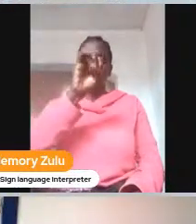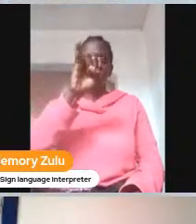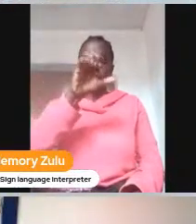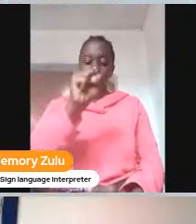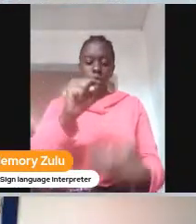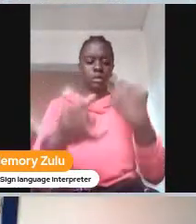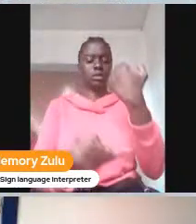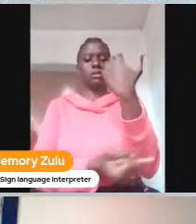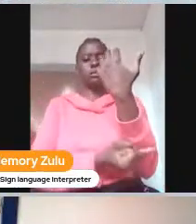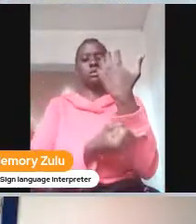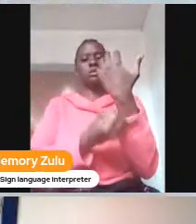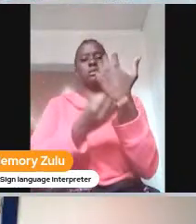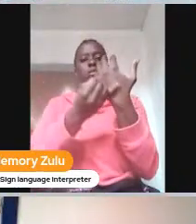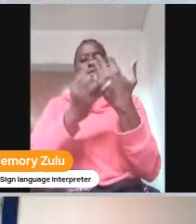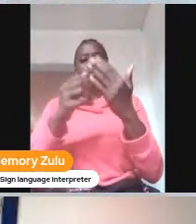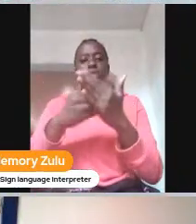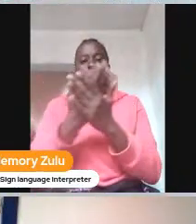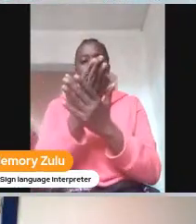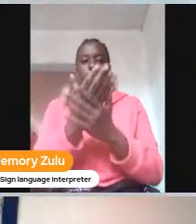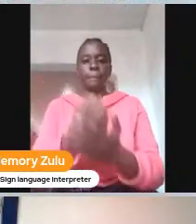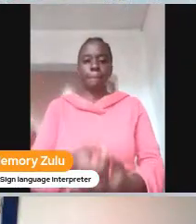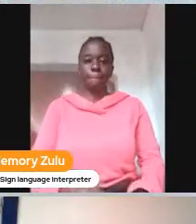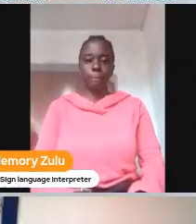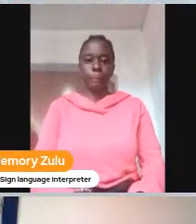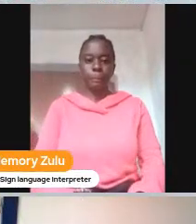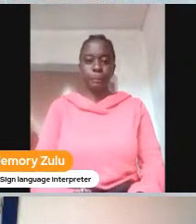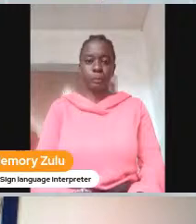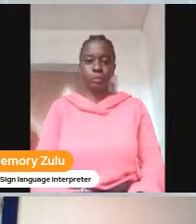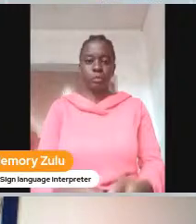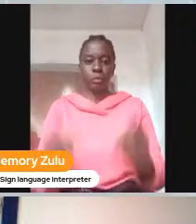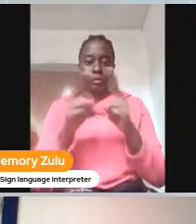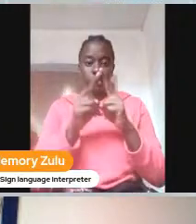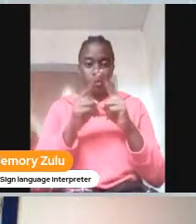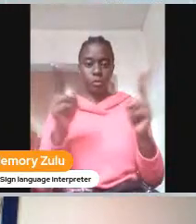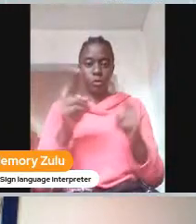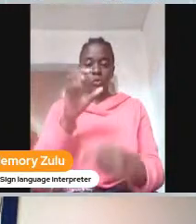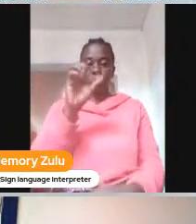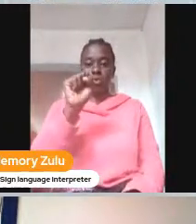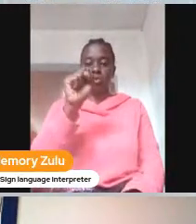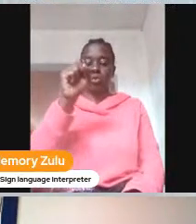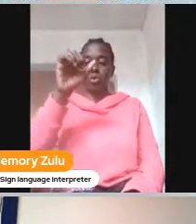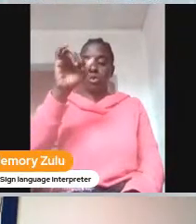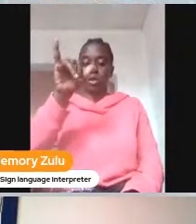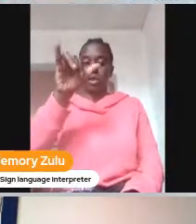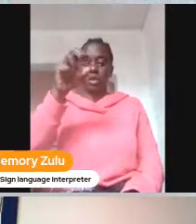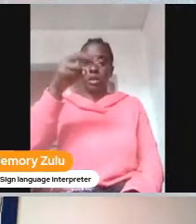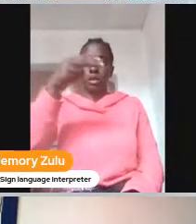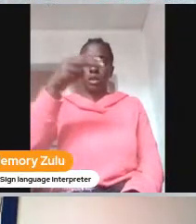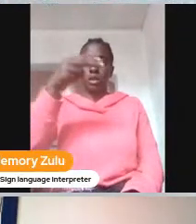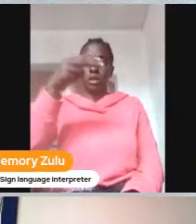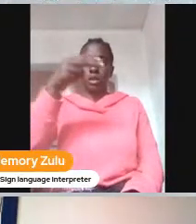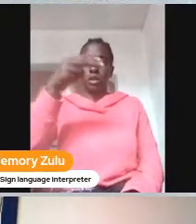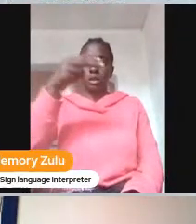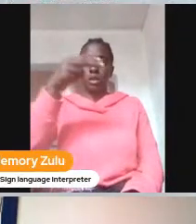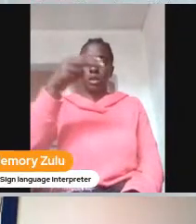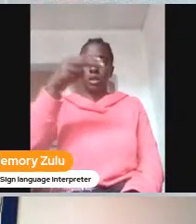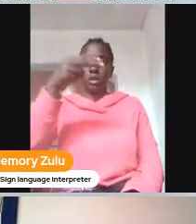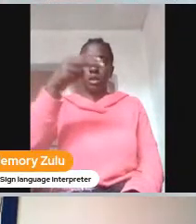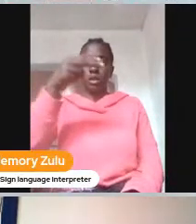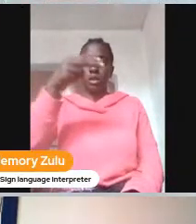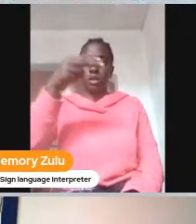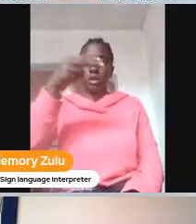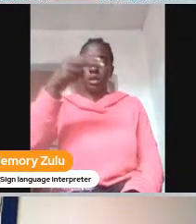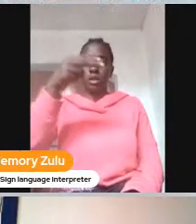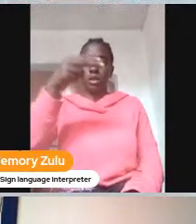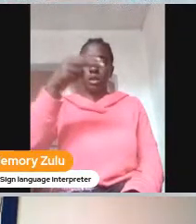Thank you so much. So syphilis has 4 main stages when someone has contracted